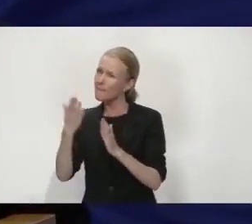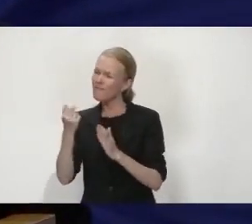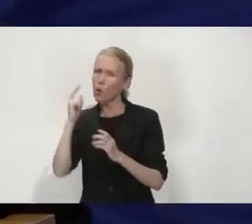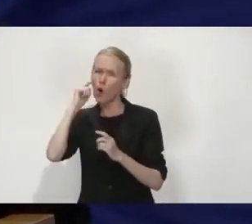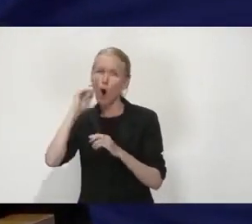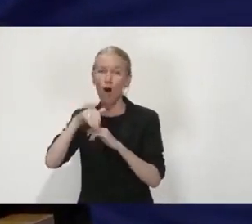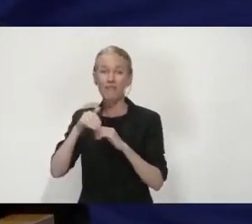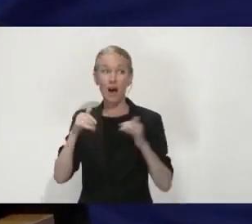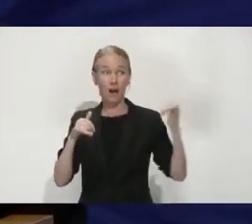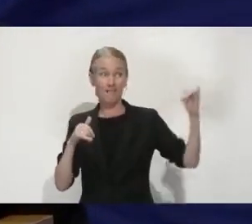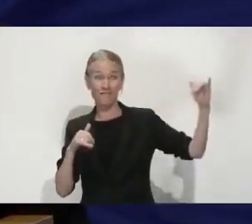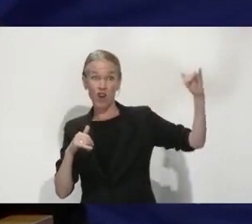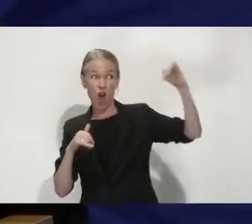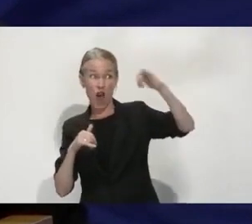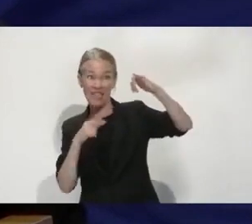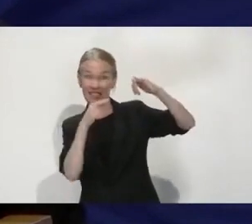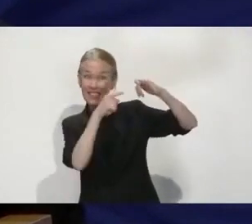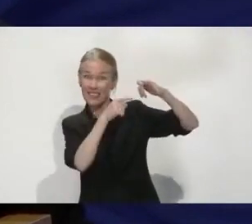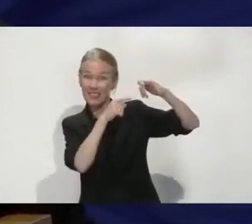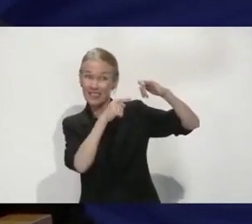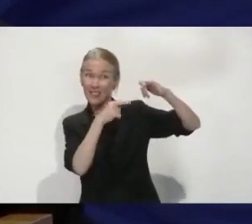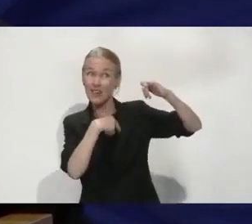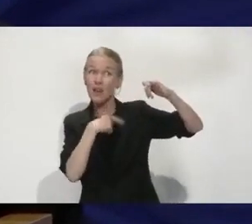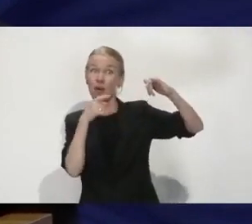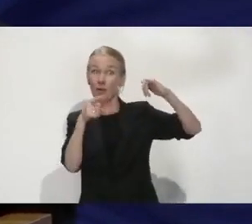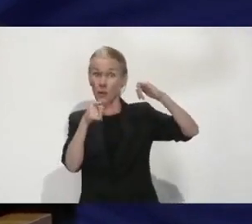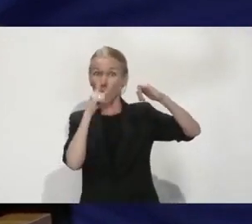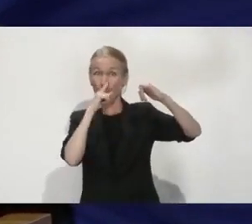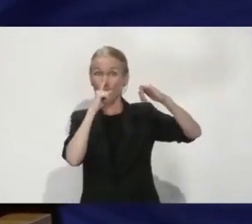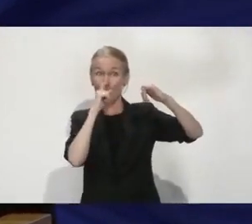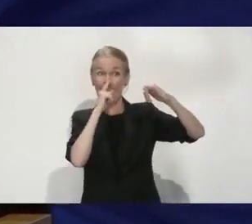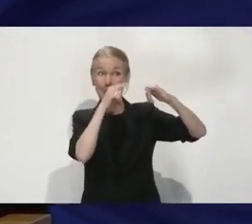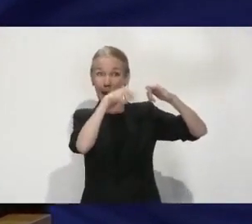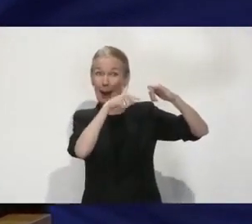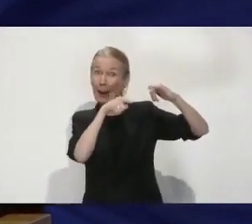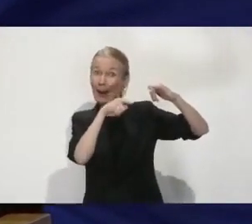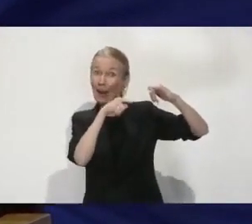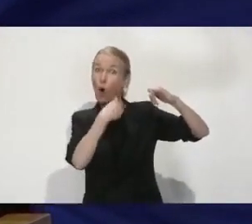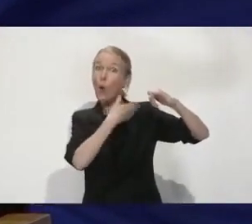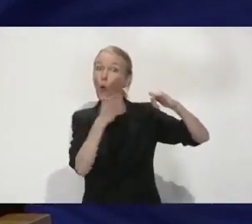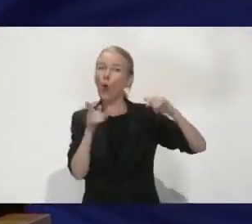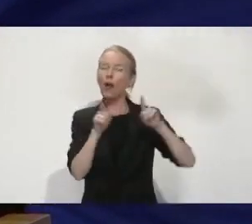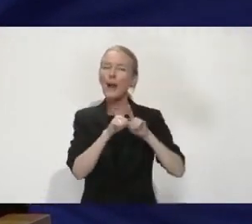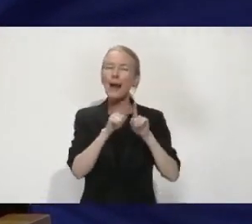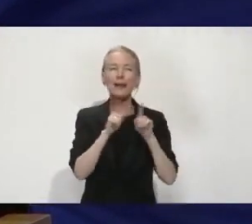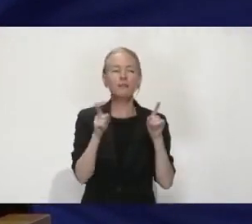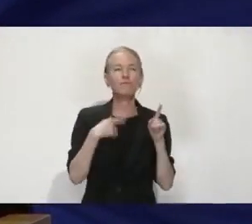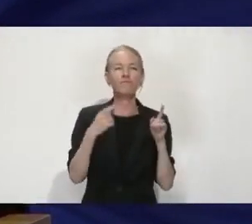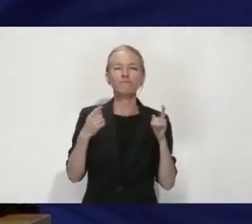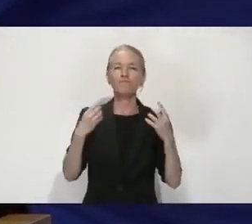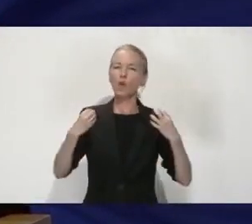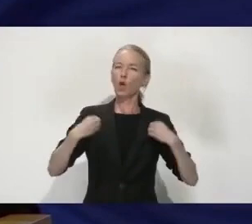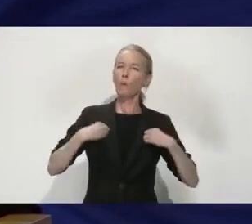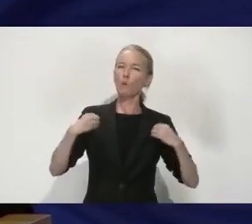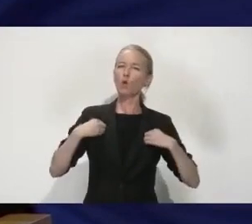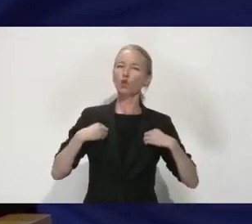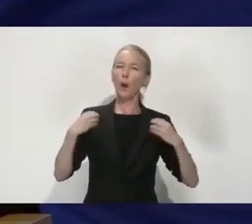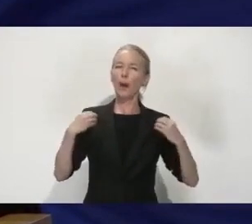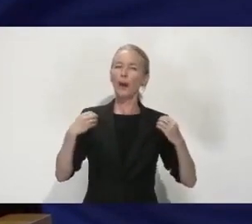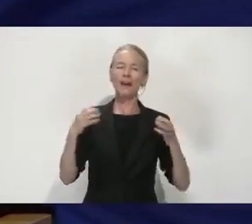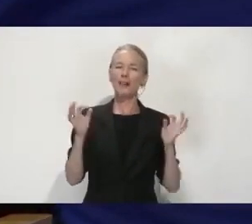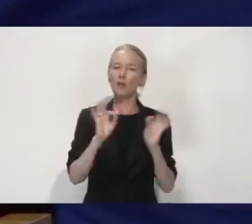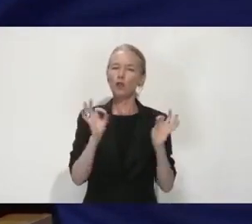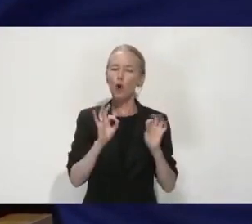LA wouldn't have come on a commercial Air New Zealand flight. They were charter flights that are air bridges between the